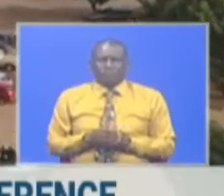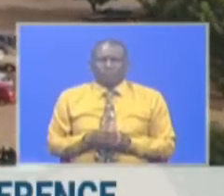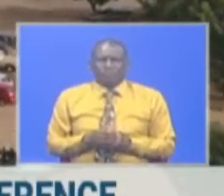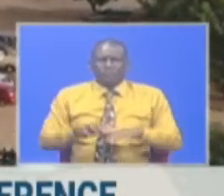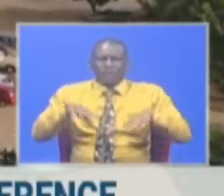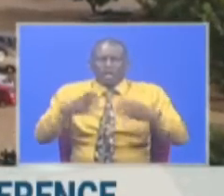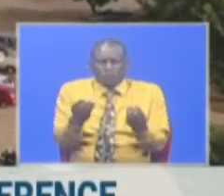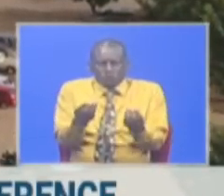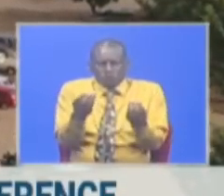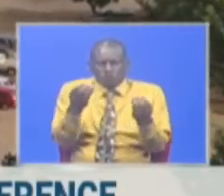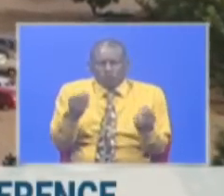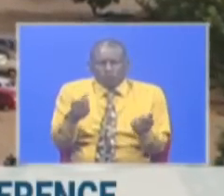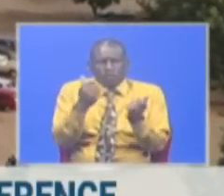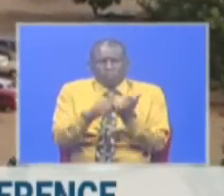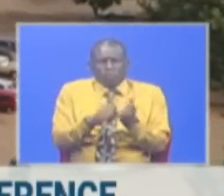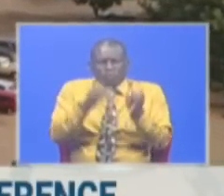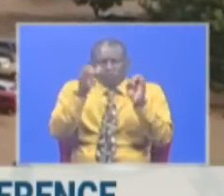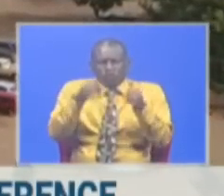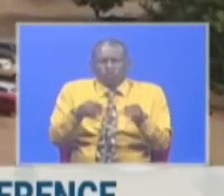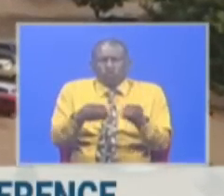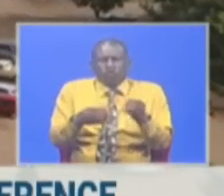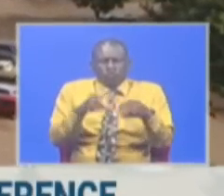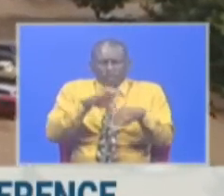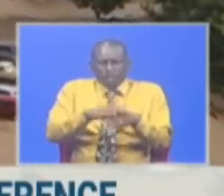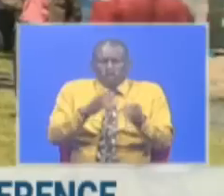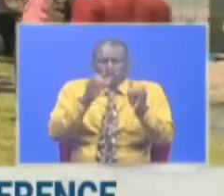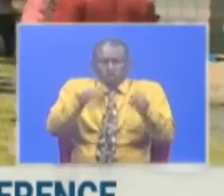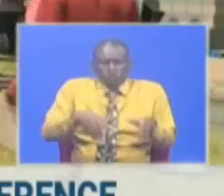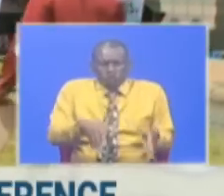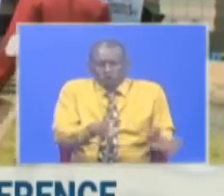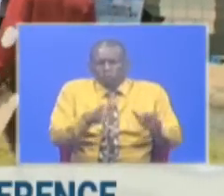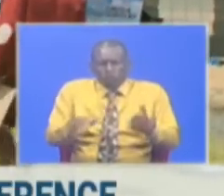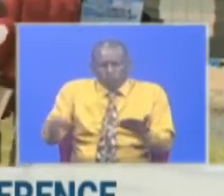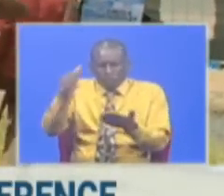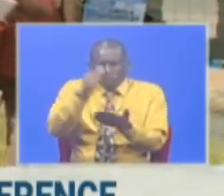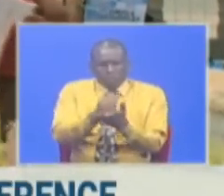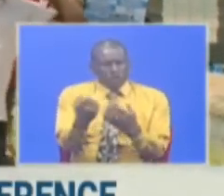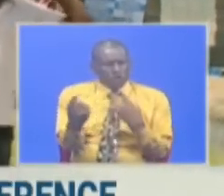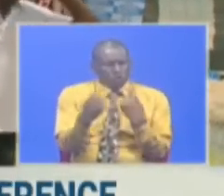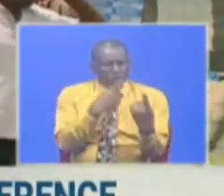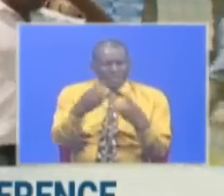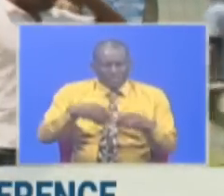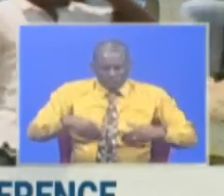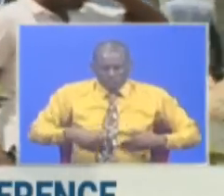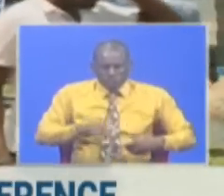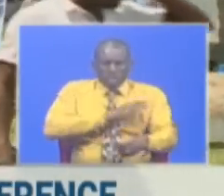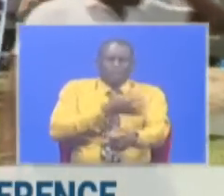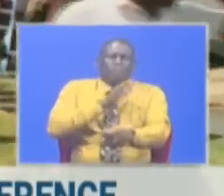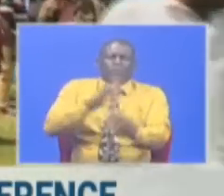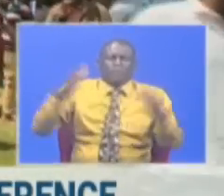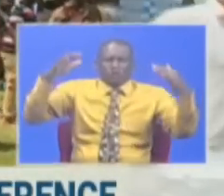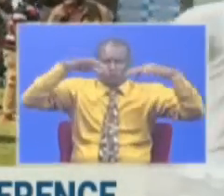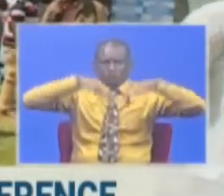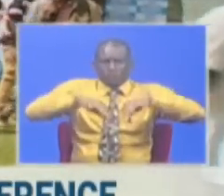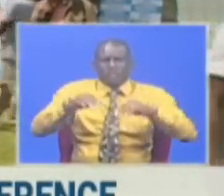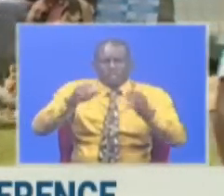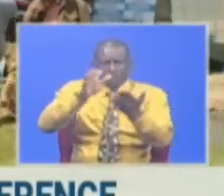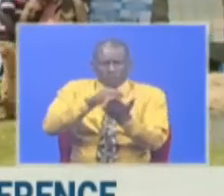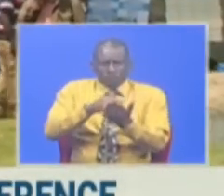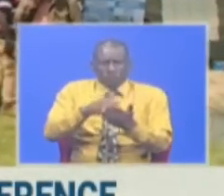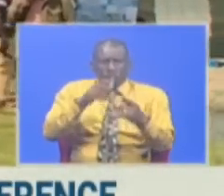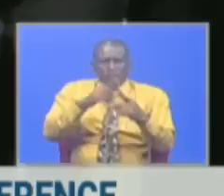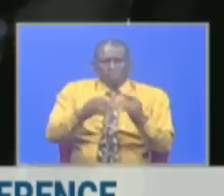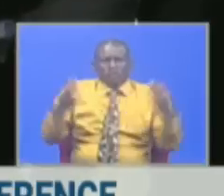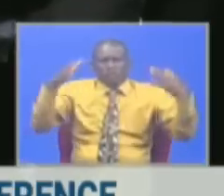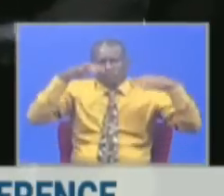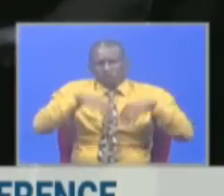the scarcity of new opportunities for gainful employment dominated discussion at the Youth Empowerment Conference in Machakos, with the forum bringing